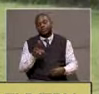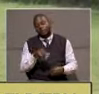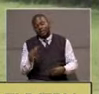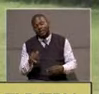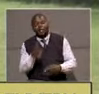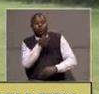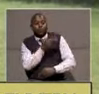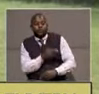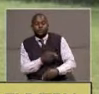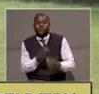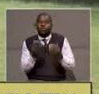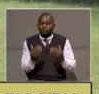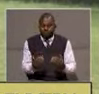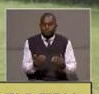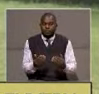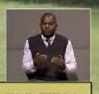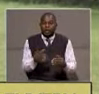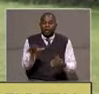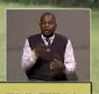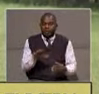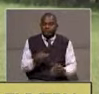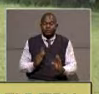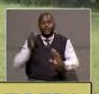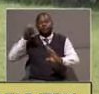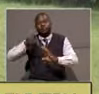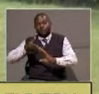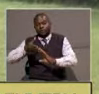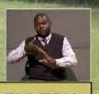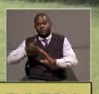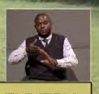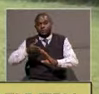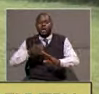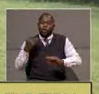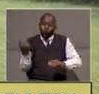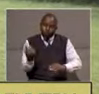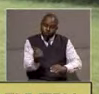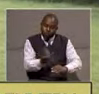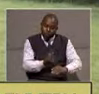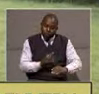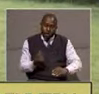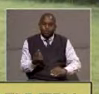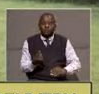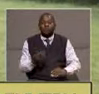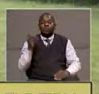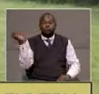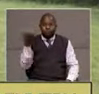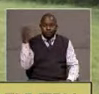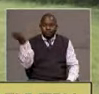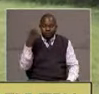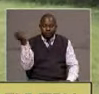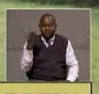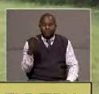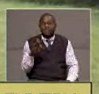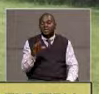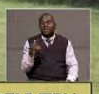facility as it comes to the area of referrals. We had an old ambulance, which every